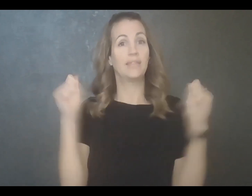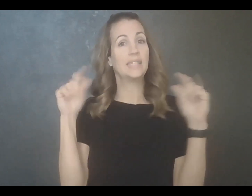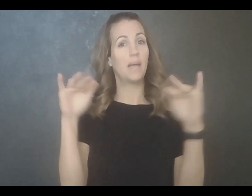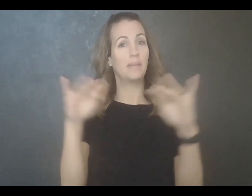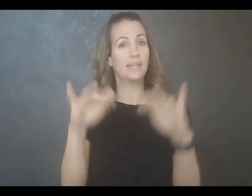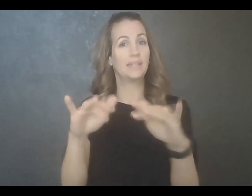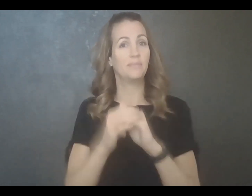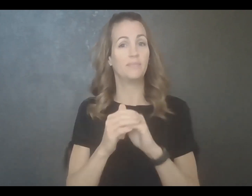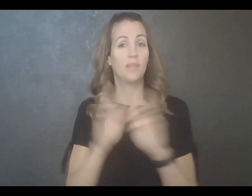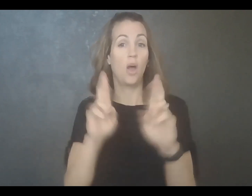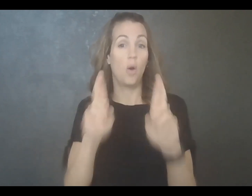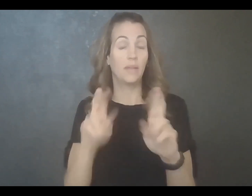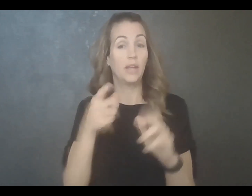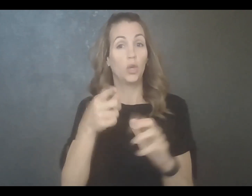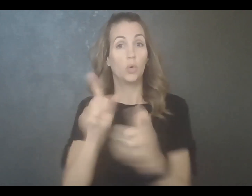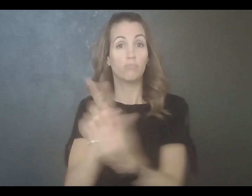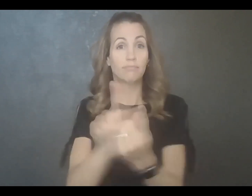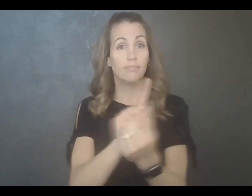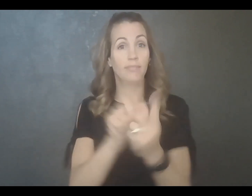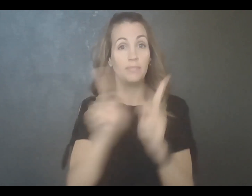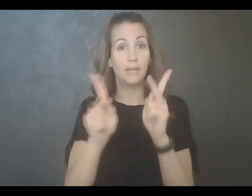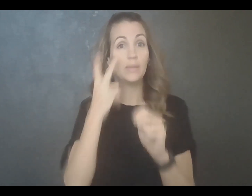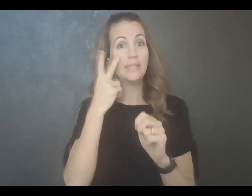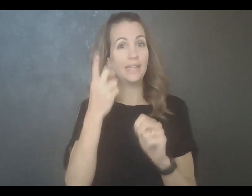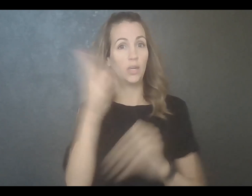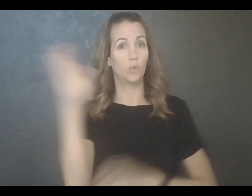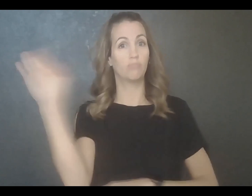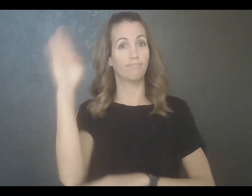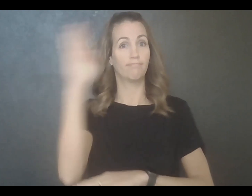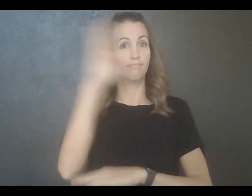we hope you got some networking in, and we'll see you throughout the day. And I'm going